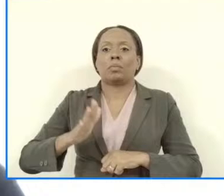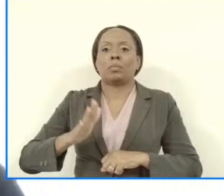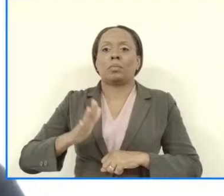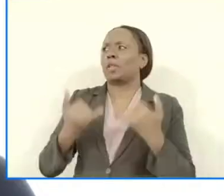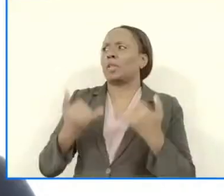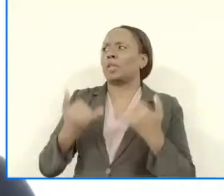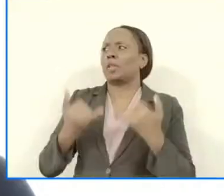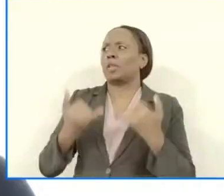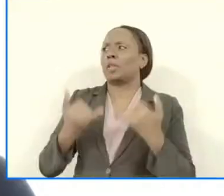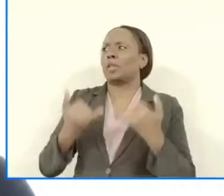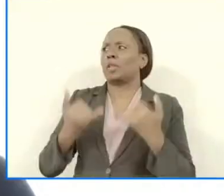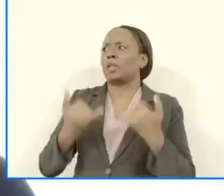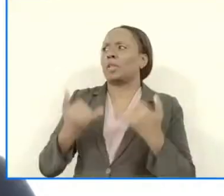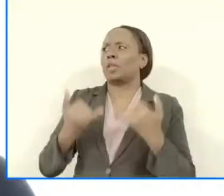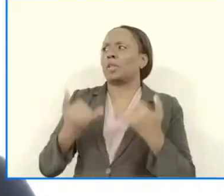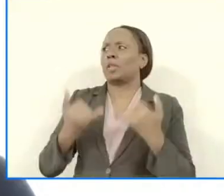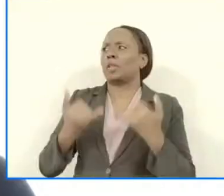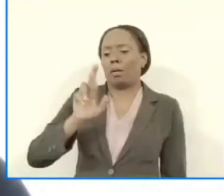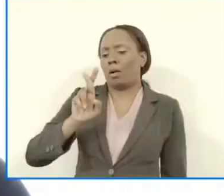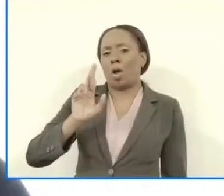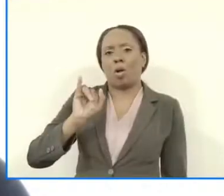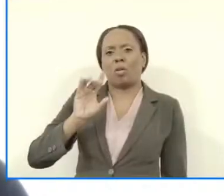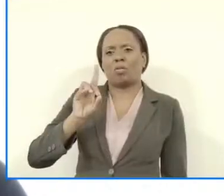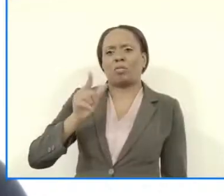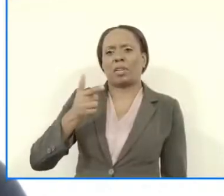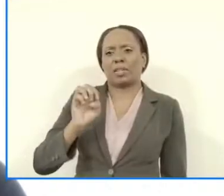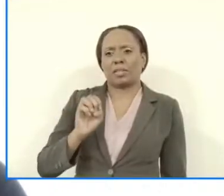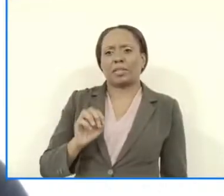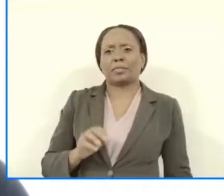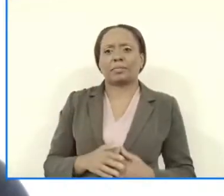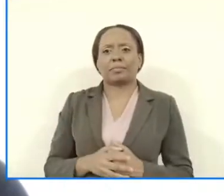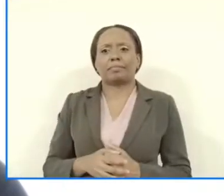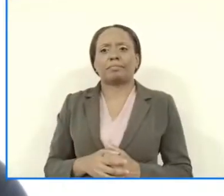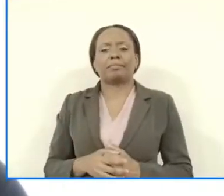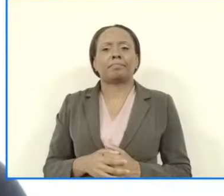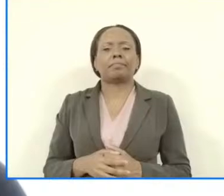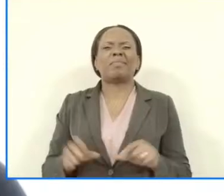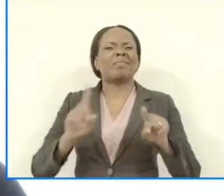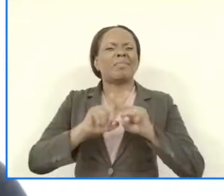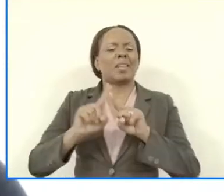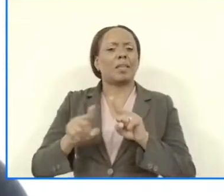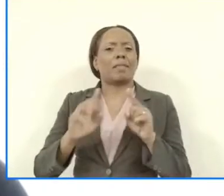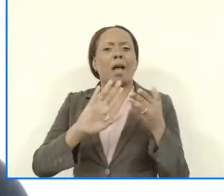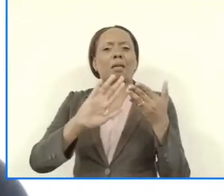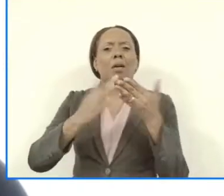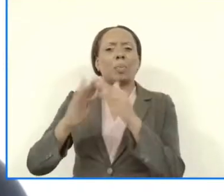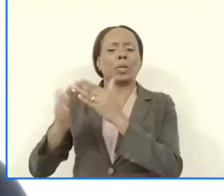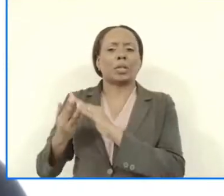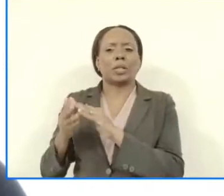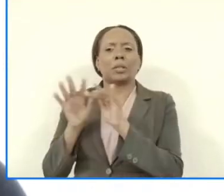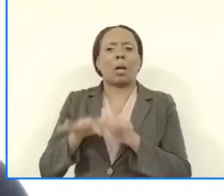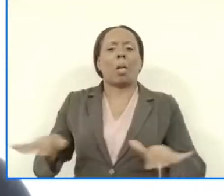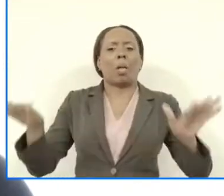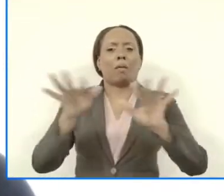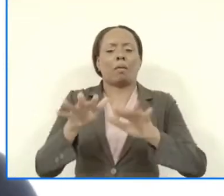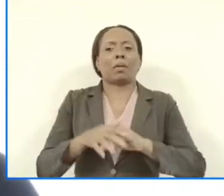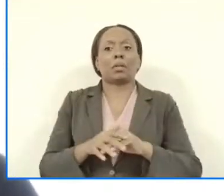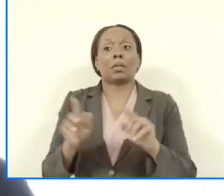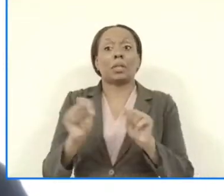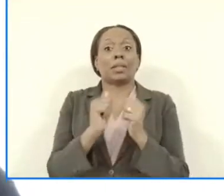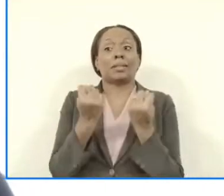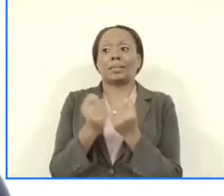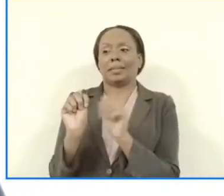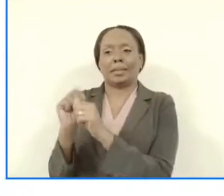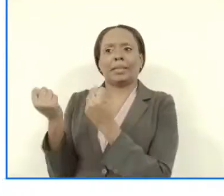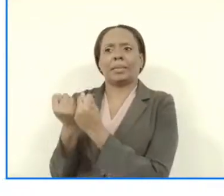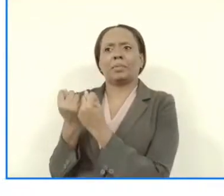thing is very dynamic and changing as we go. Horse Hill, Blackmans, Macaroni Village, and other areas. The teams continue